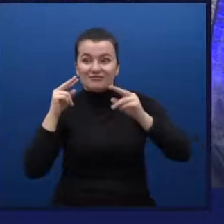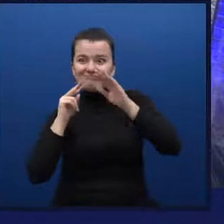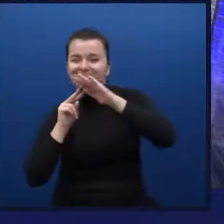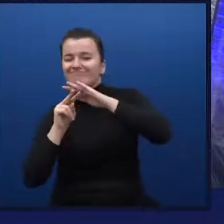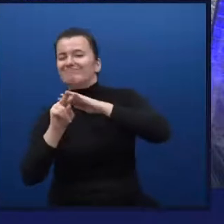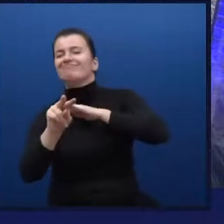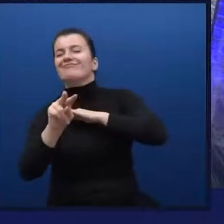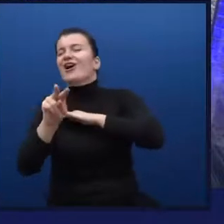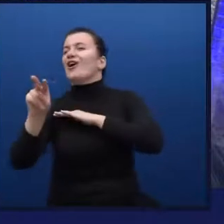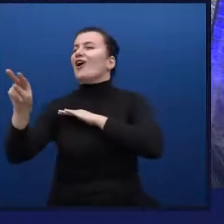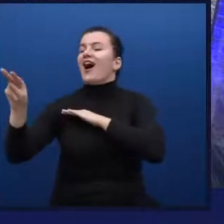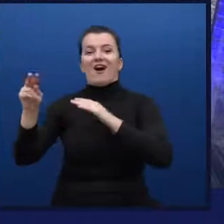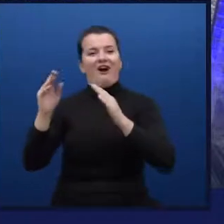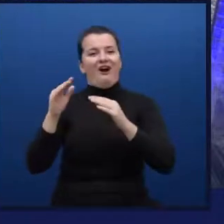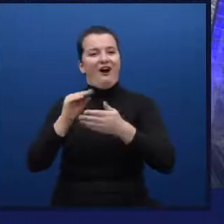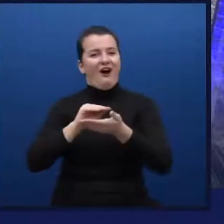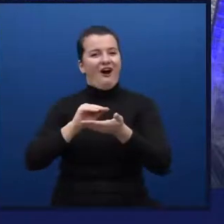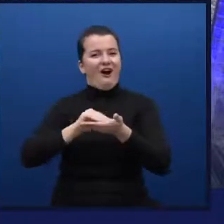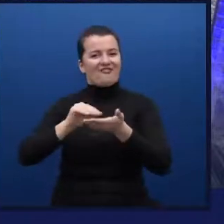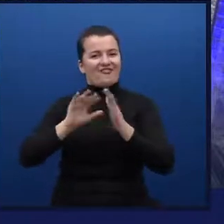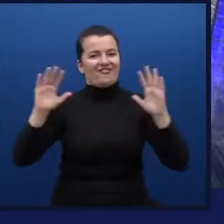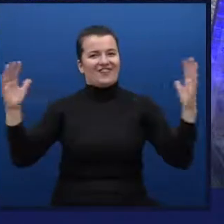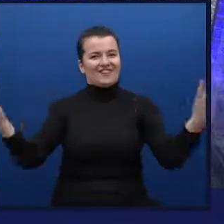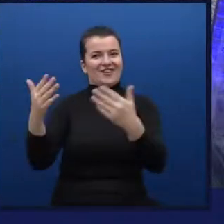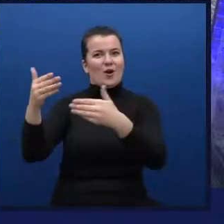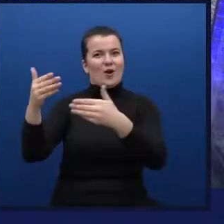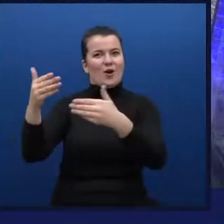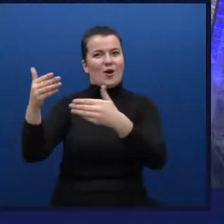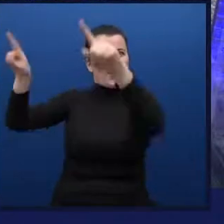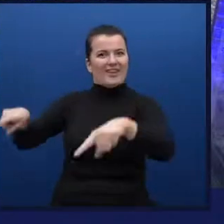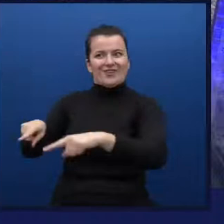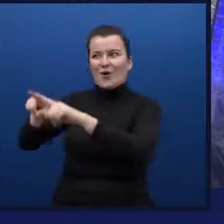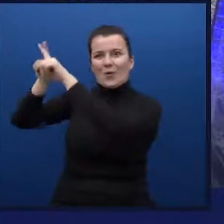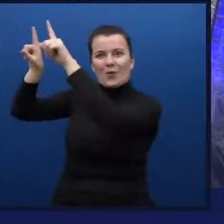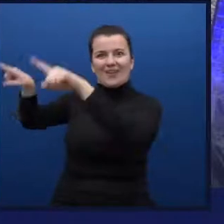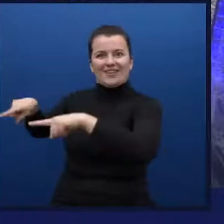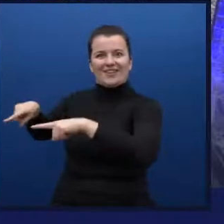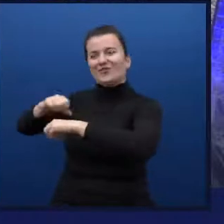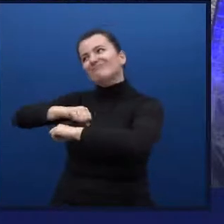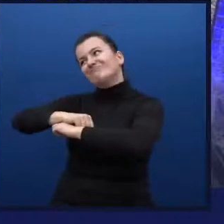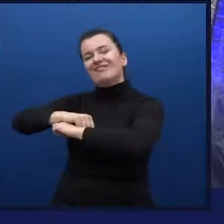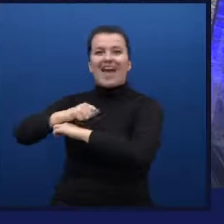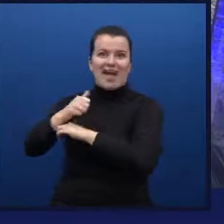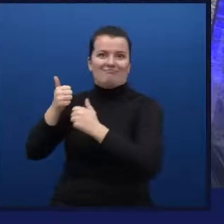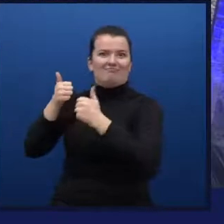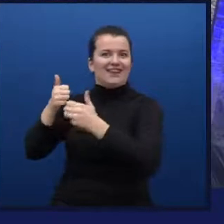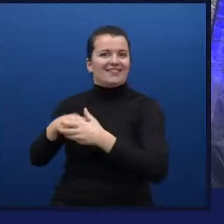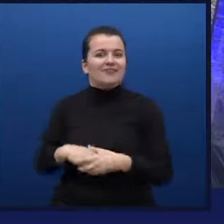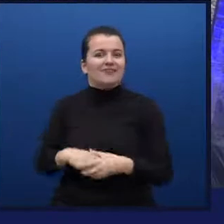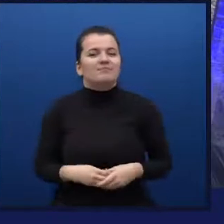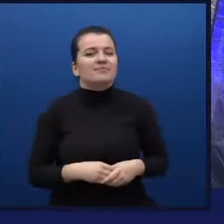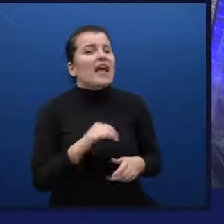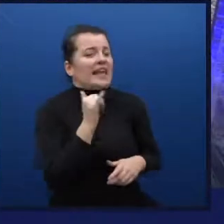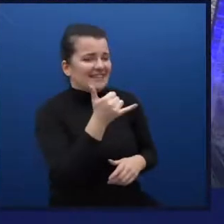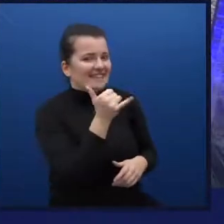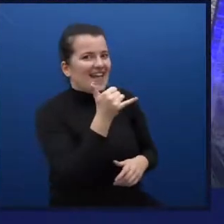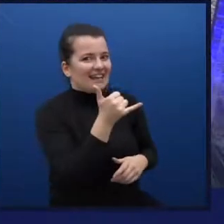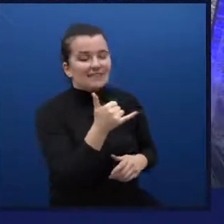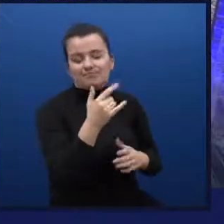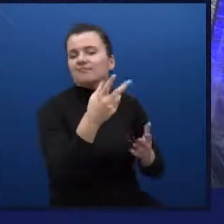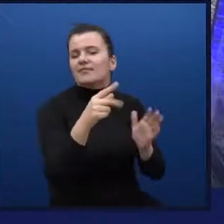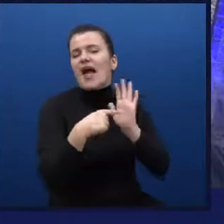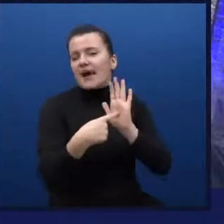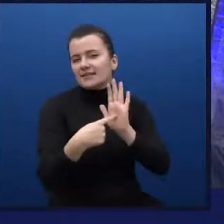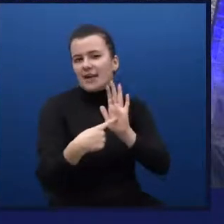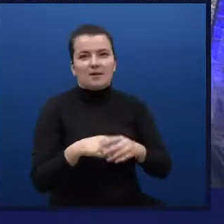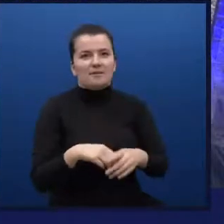I'm thinking about it, and when you look at the applications, if the floor plan is known, like, is there